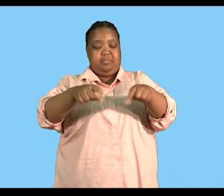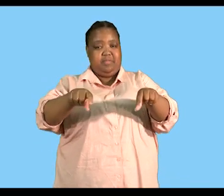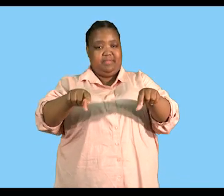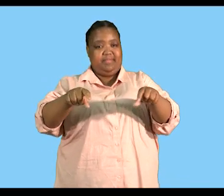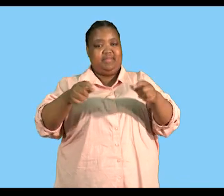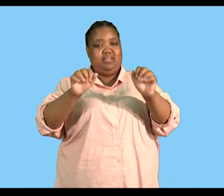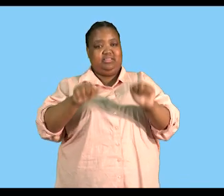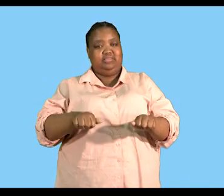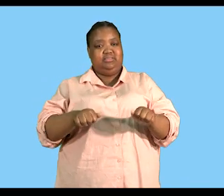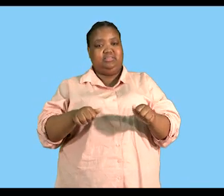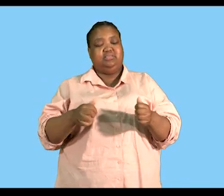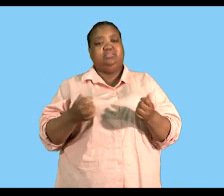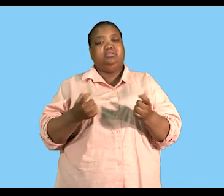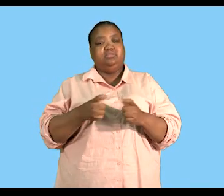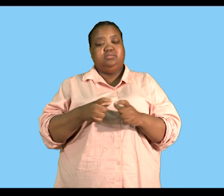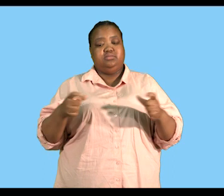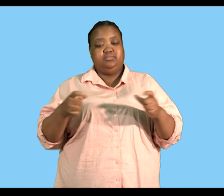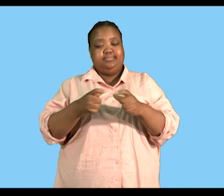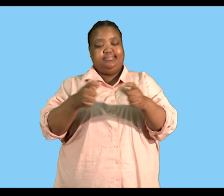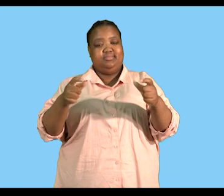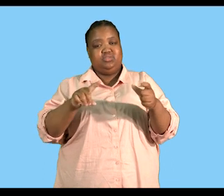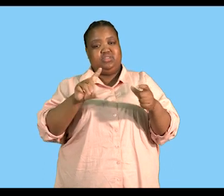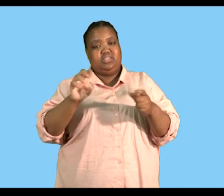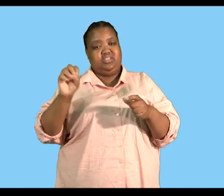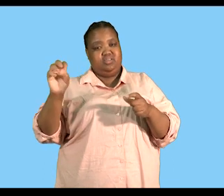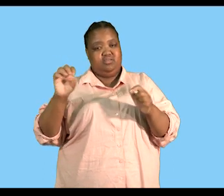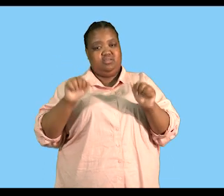amount, or we need to show the total amount. So 25,